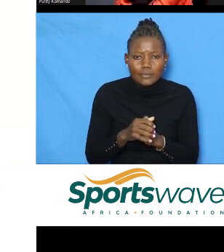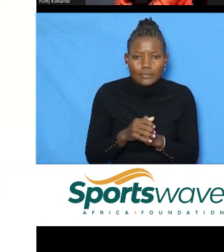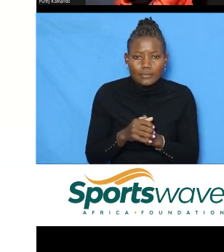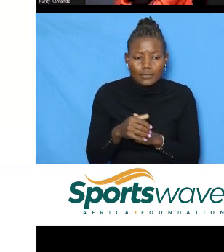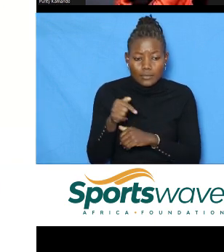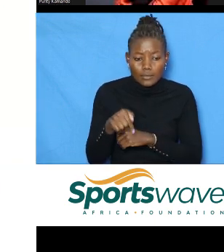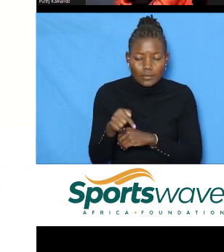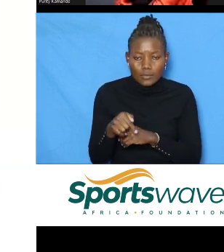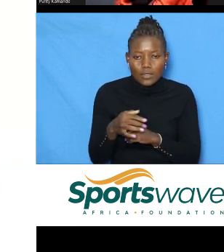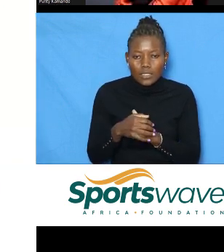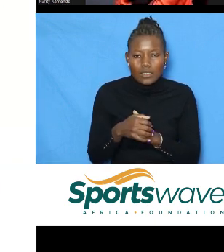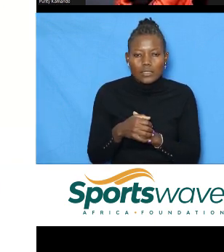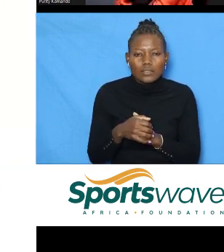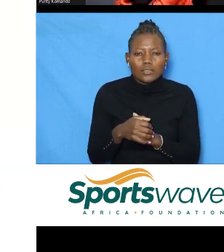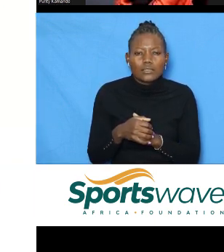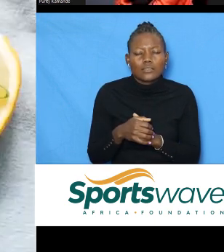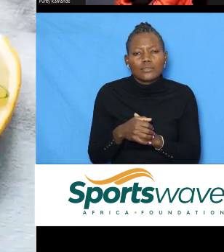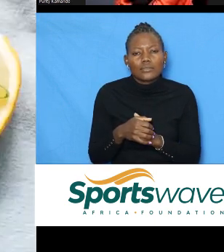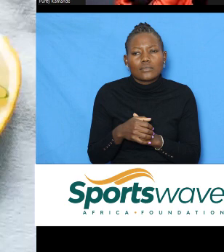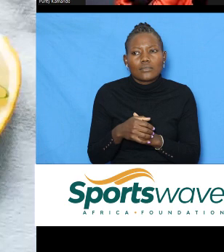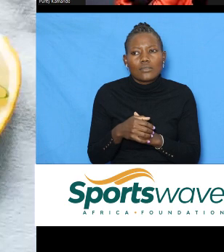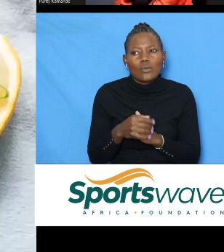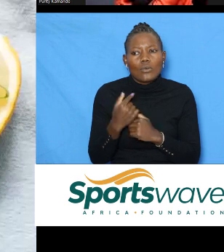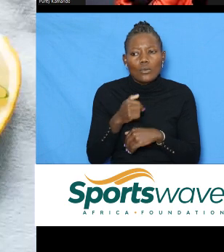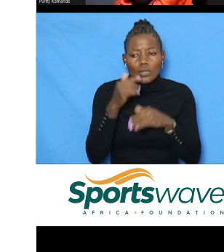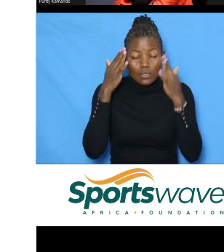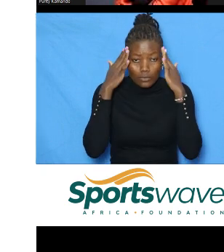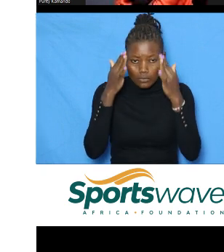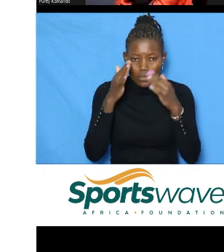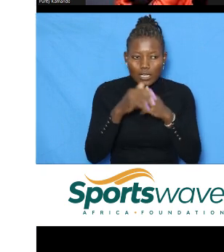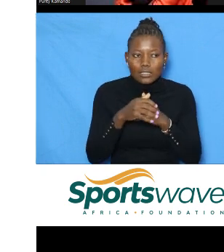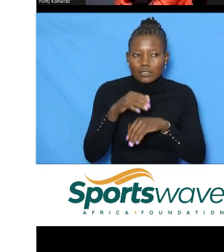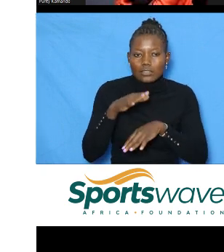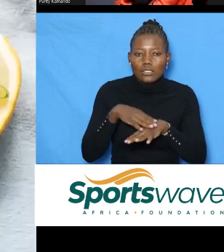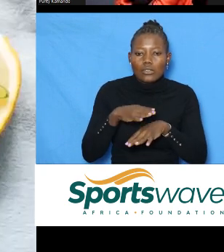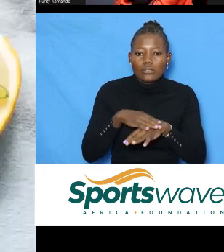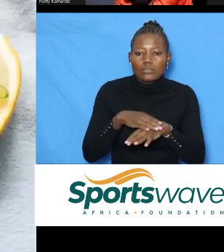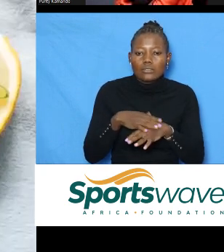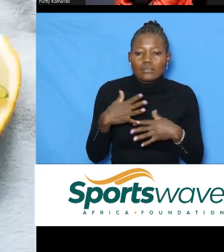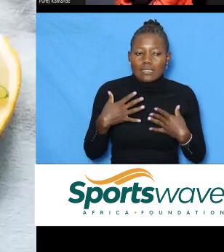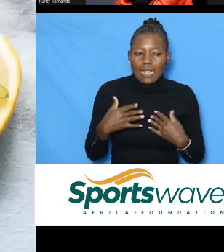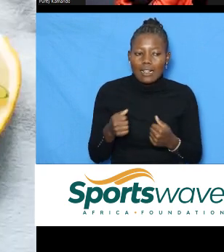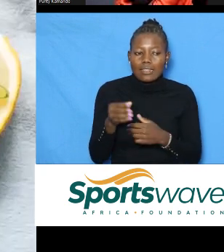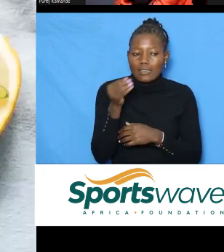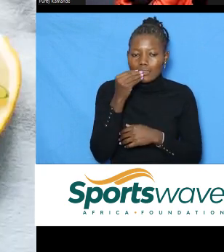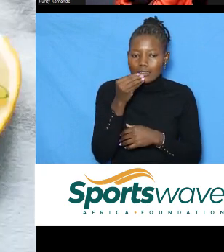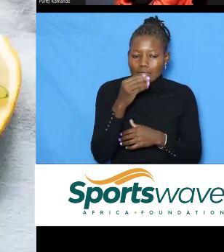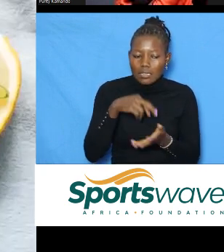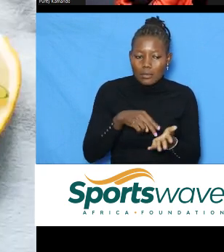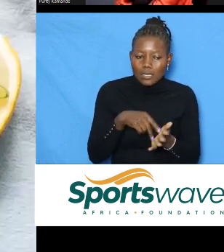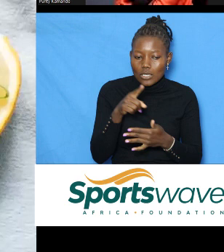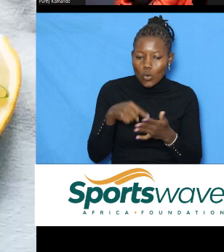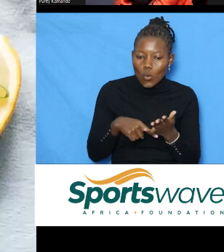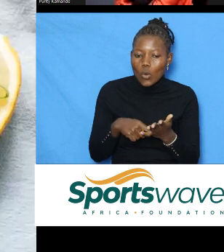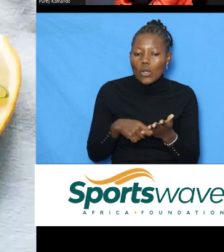this presentation will be able just to be able to look at what is healthy eating, first of all,